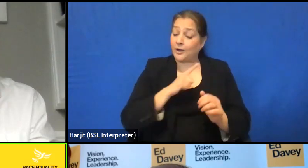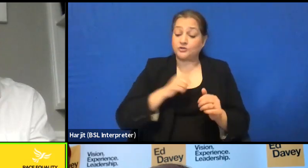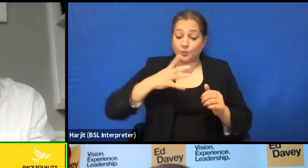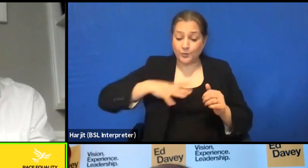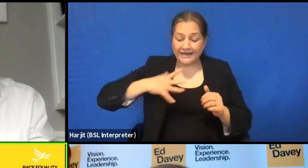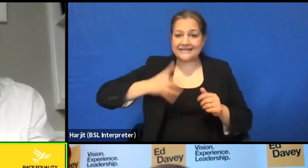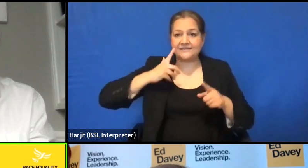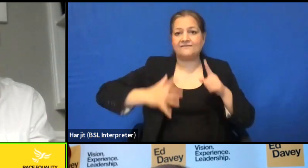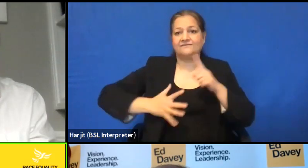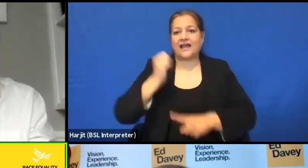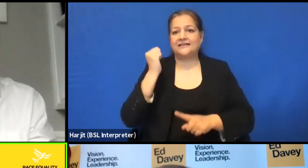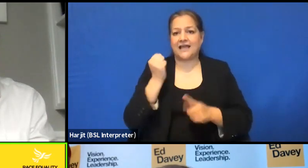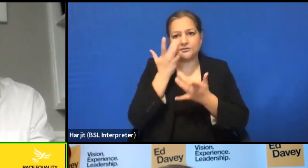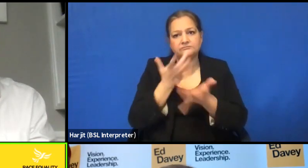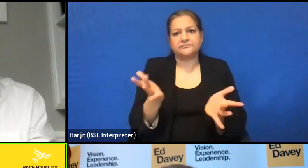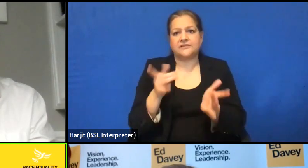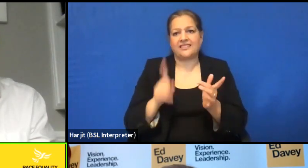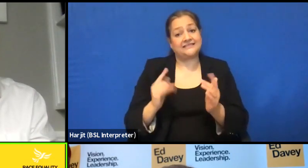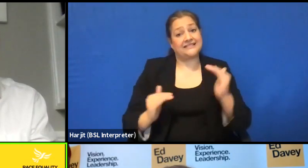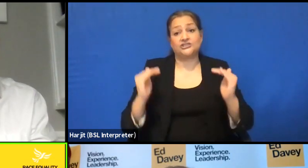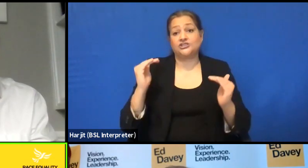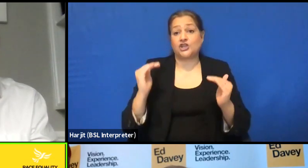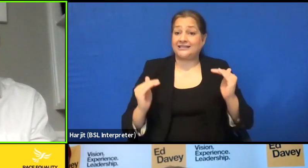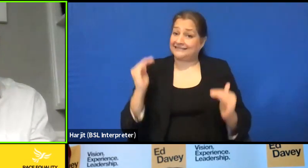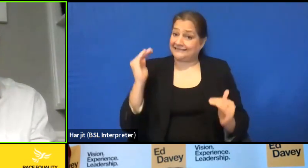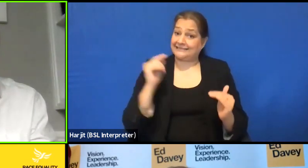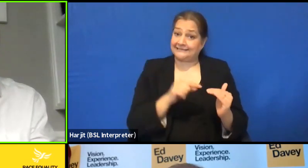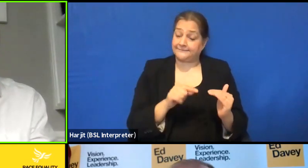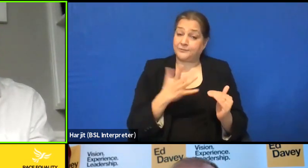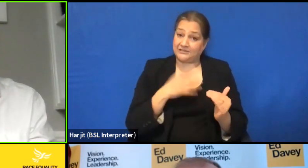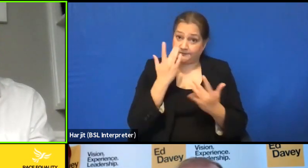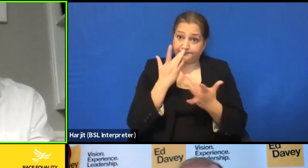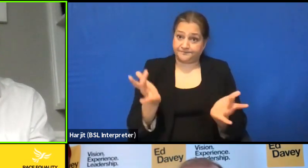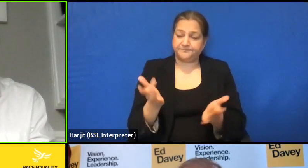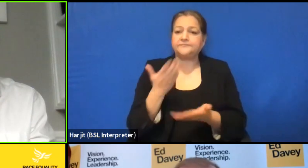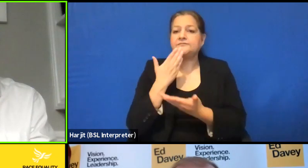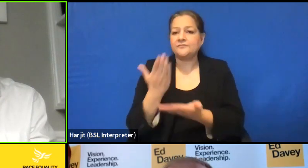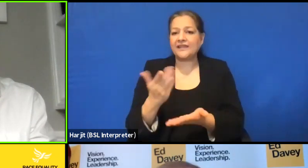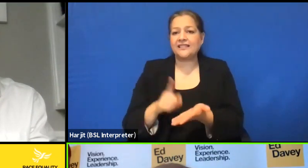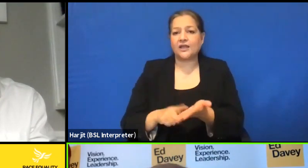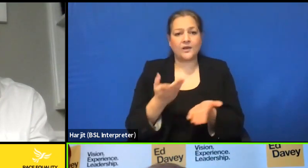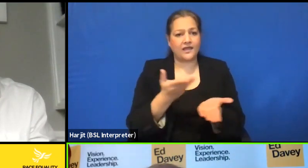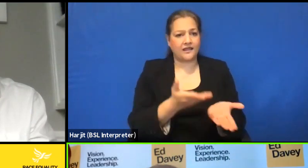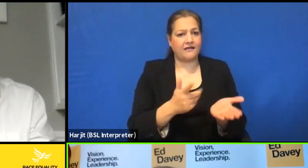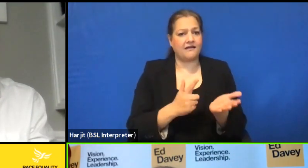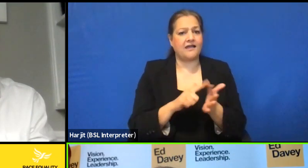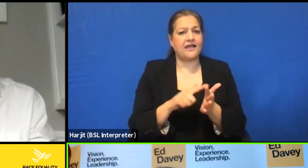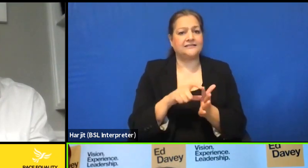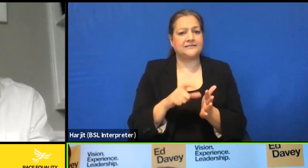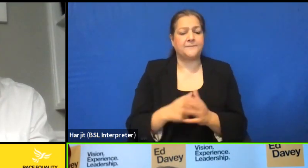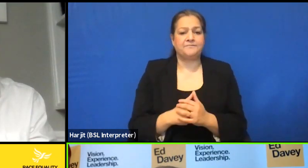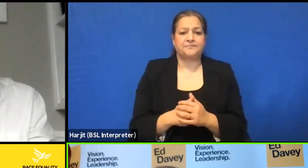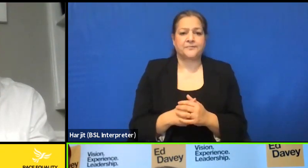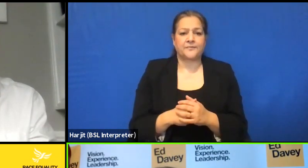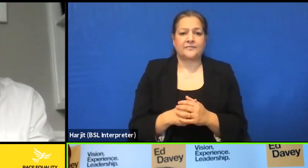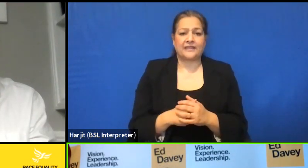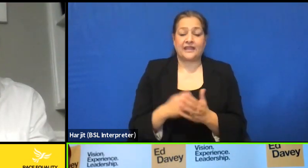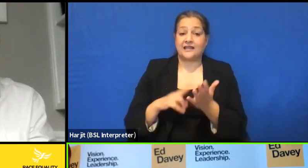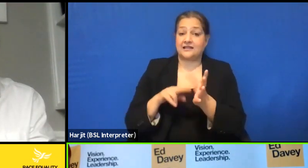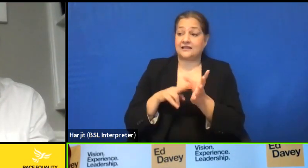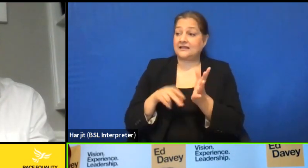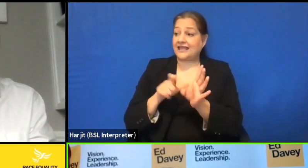expose this injustice for what it is. Thanks, Layla. Ed. Well, thank you, Nancy. I hope you're better.